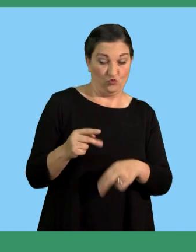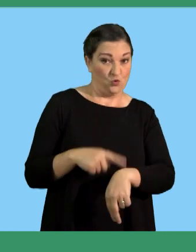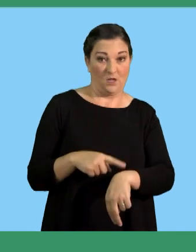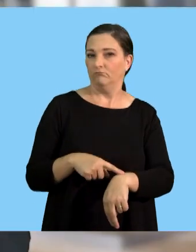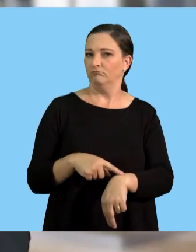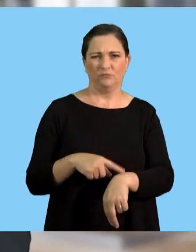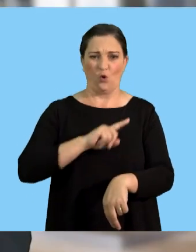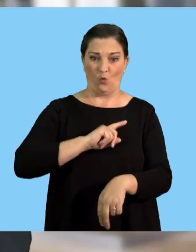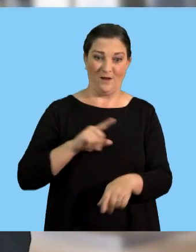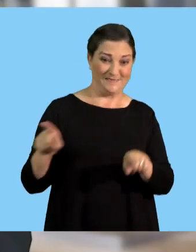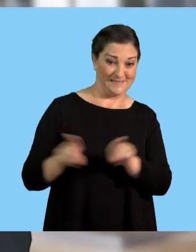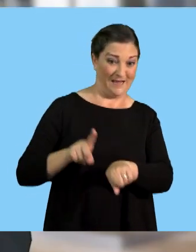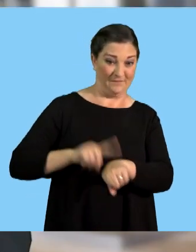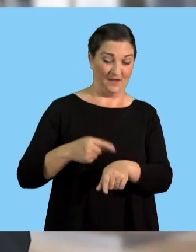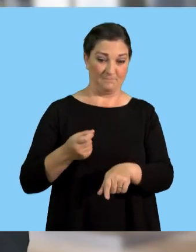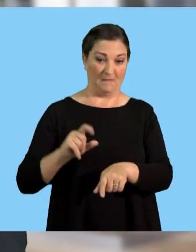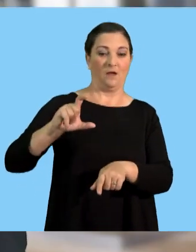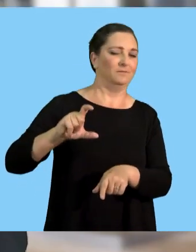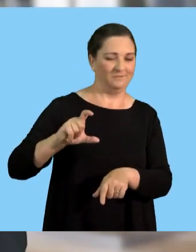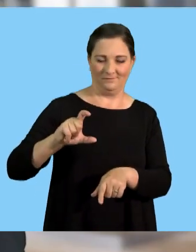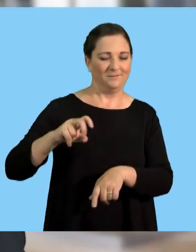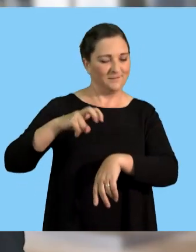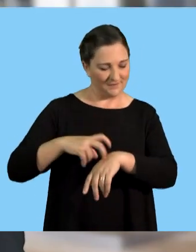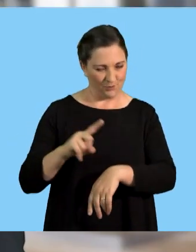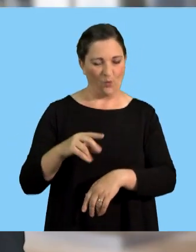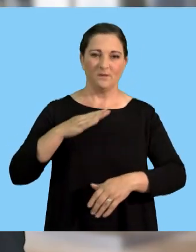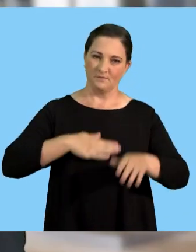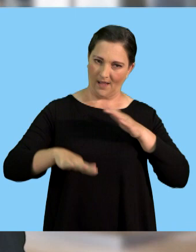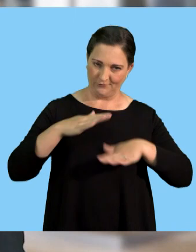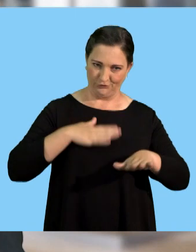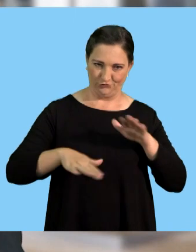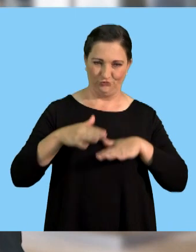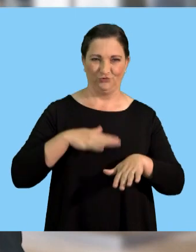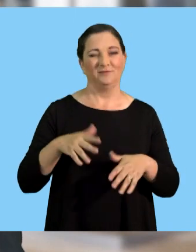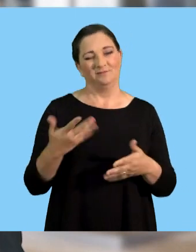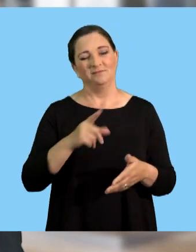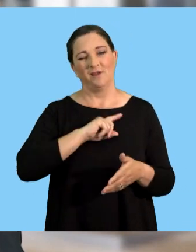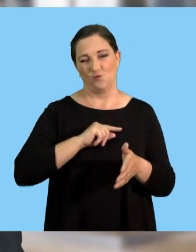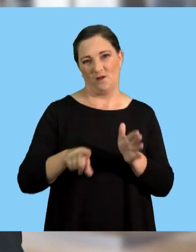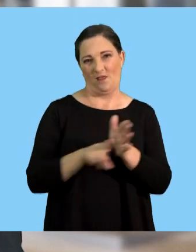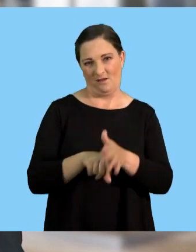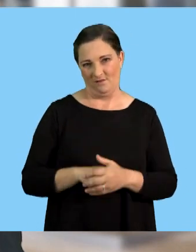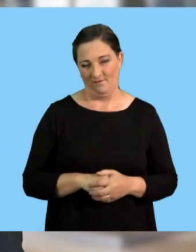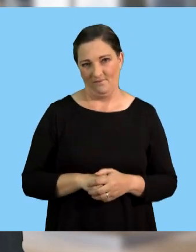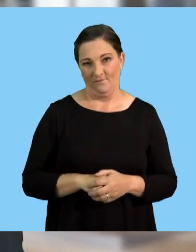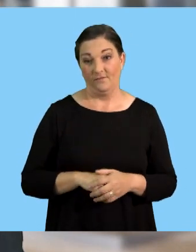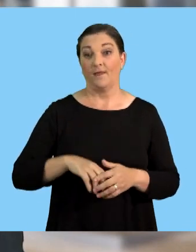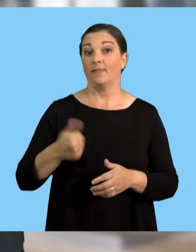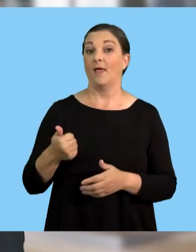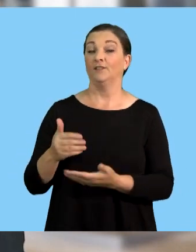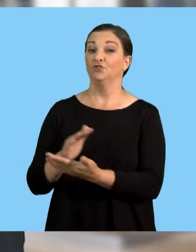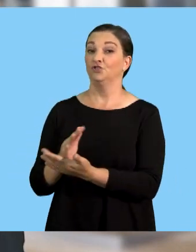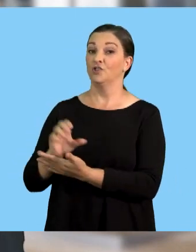because you will not get returns immediately. You'll have to be patient. So those become the negatives. Then we have